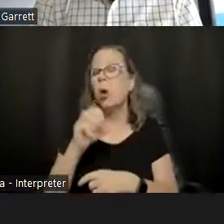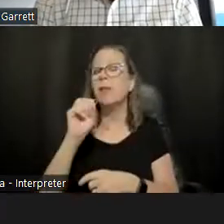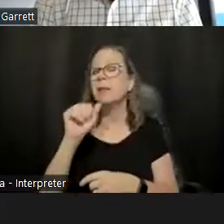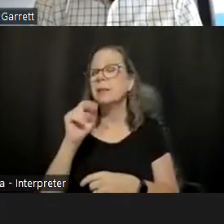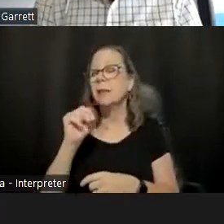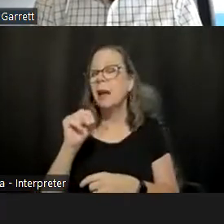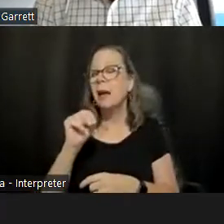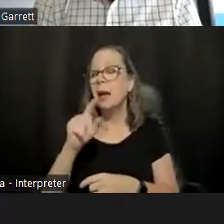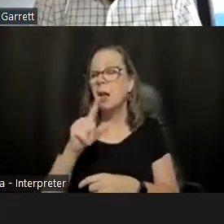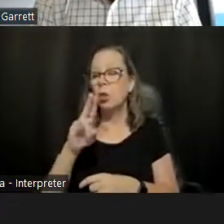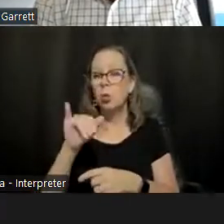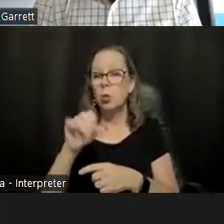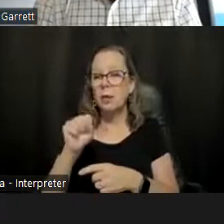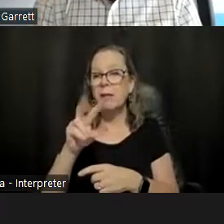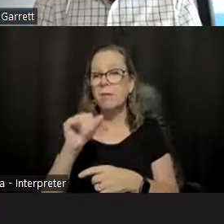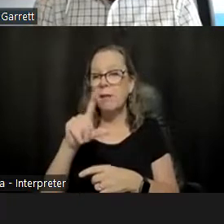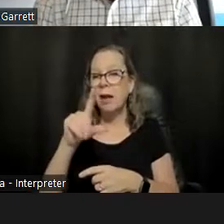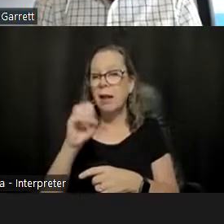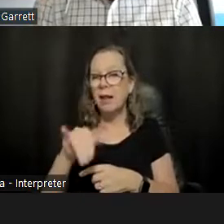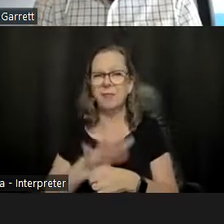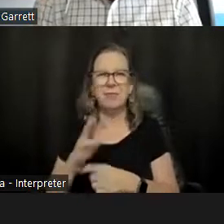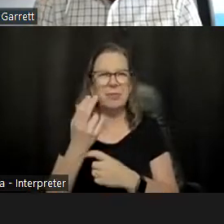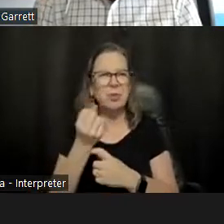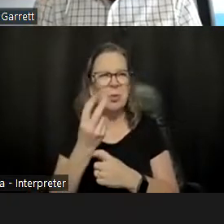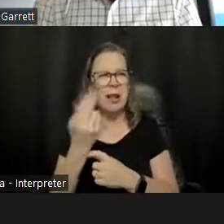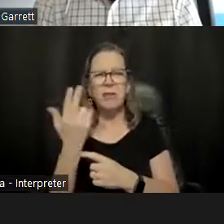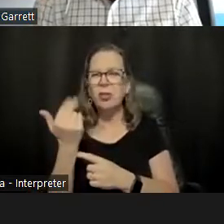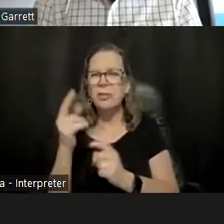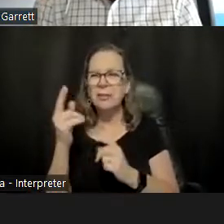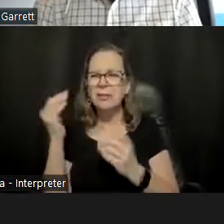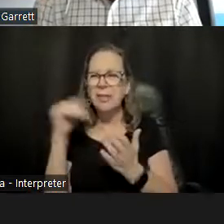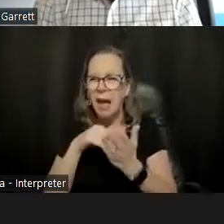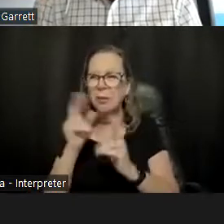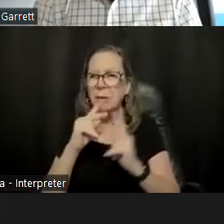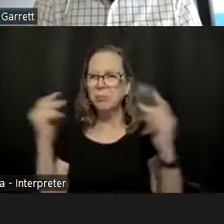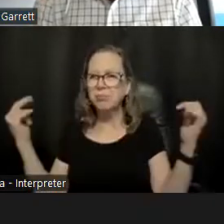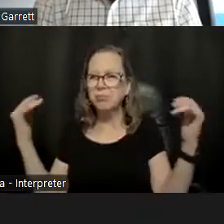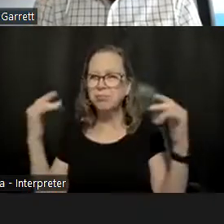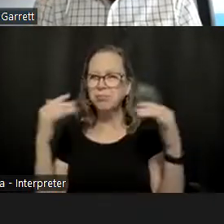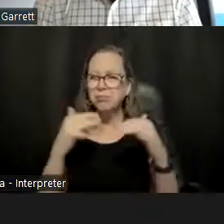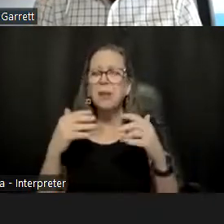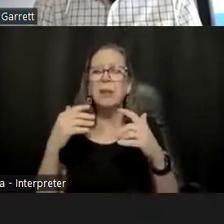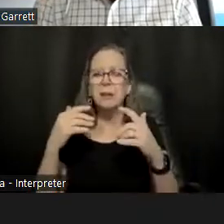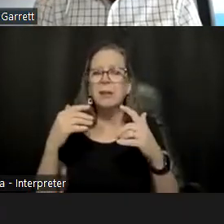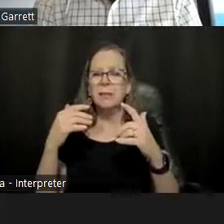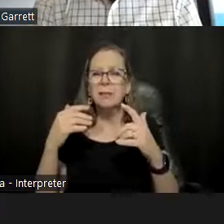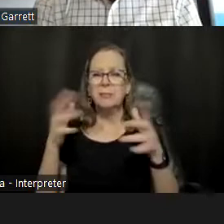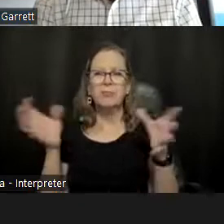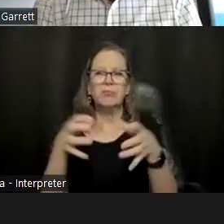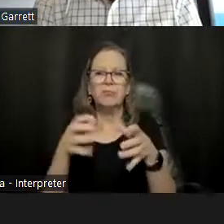San Luis Valley. So I think we had between 12,000 and 13,000 guests